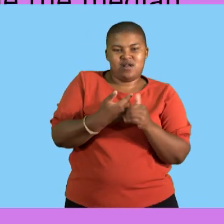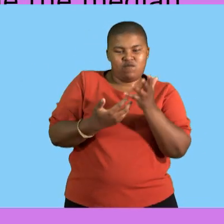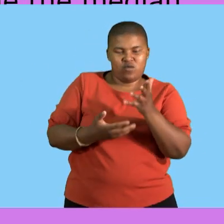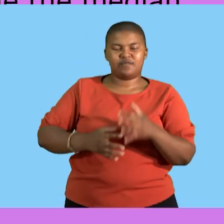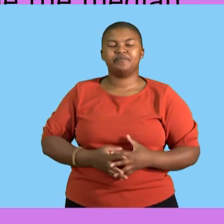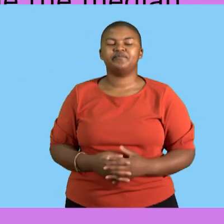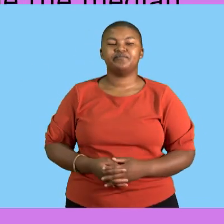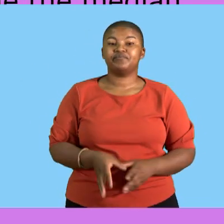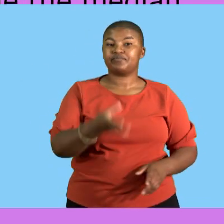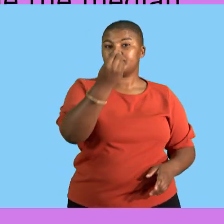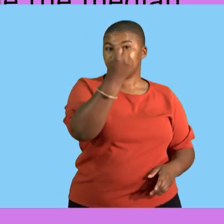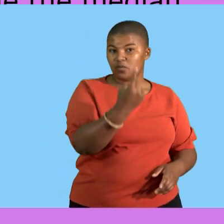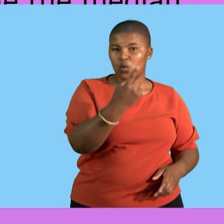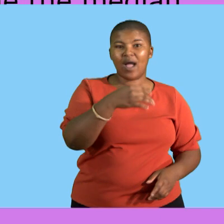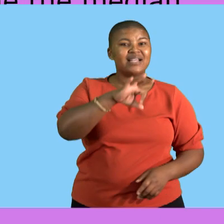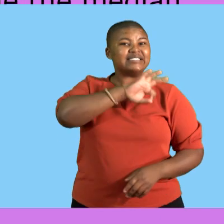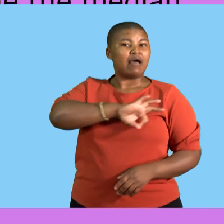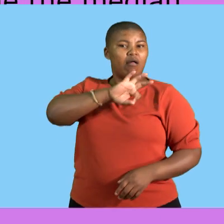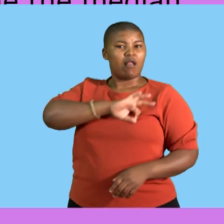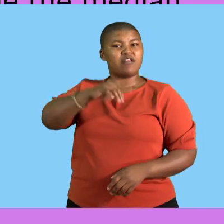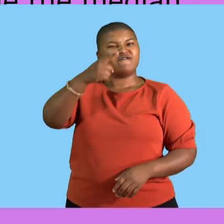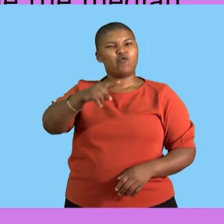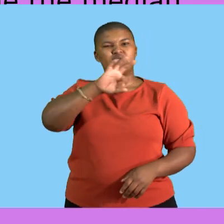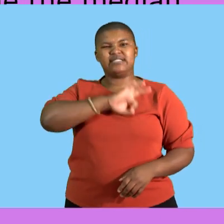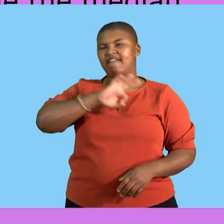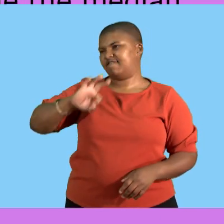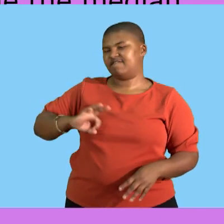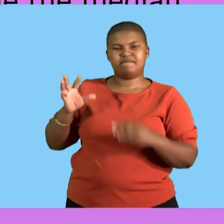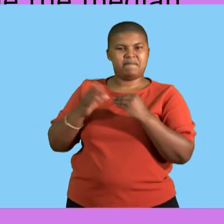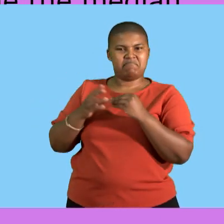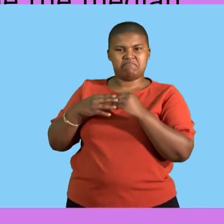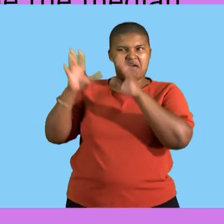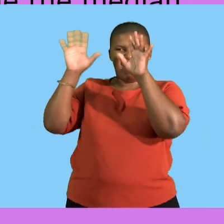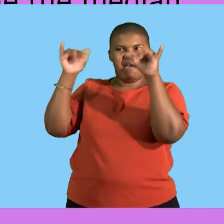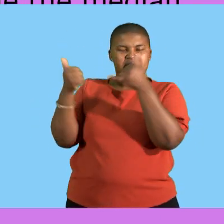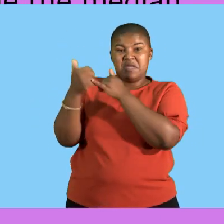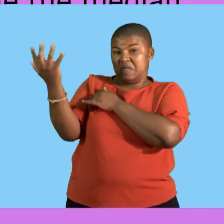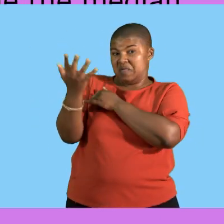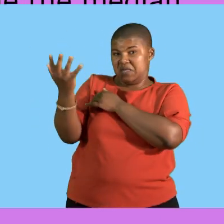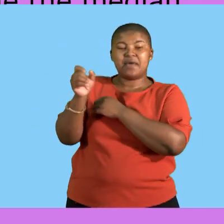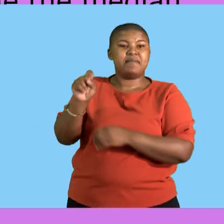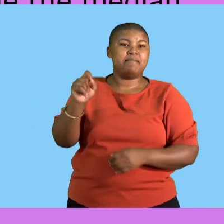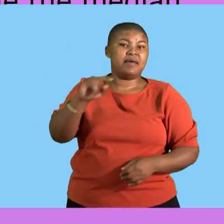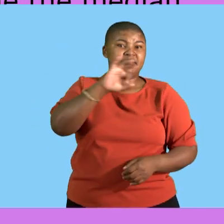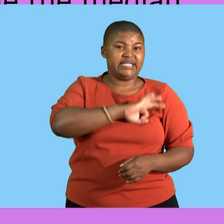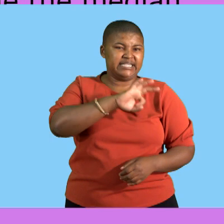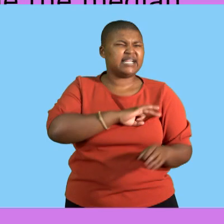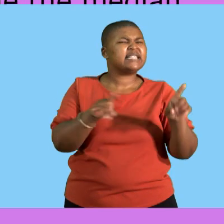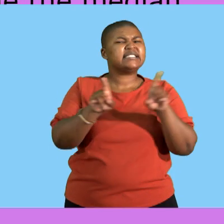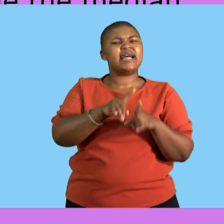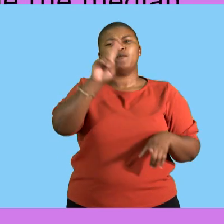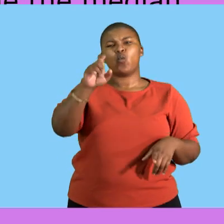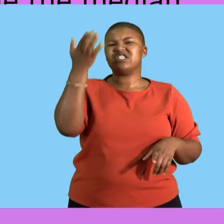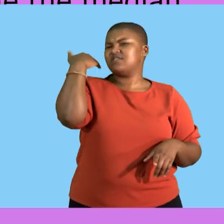given salaries of employees in a particular company below. So these are the salaries. So it's still the same questions as